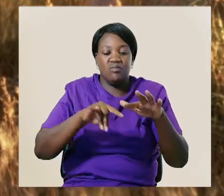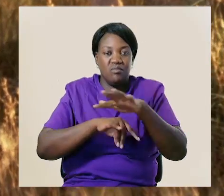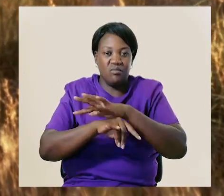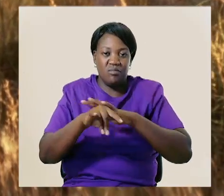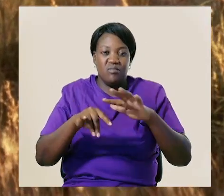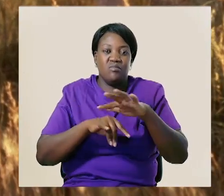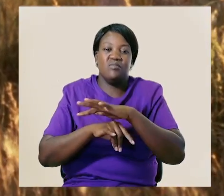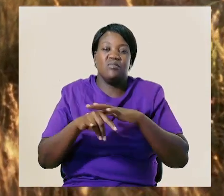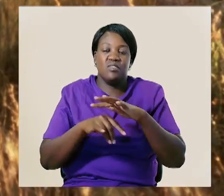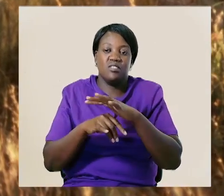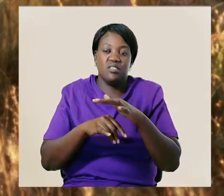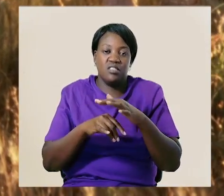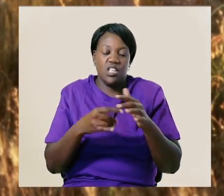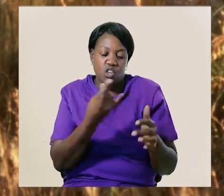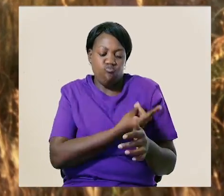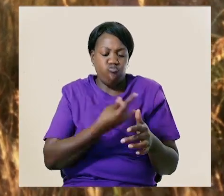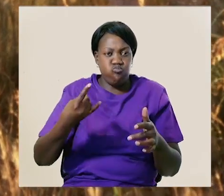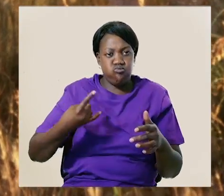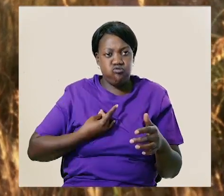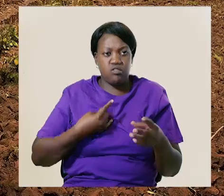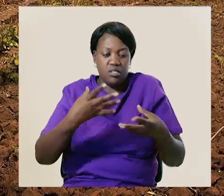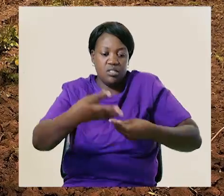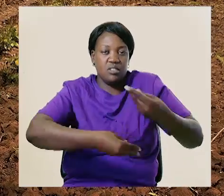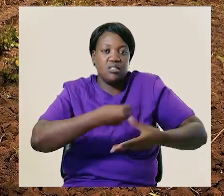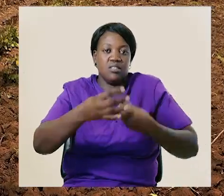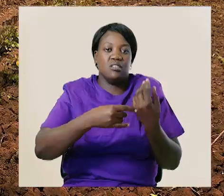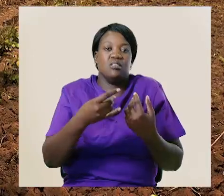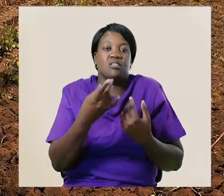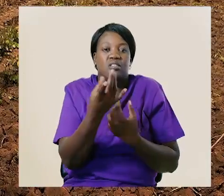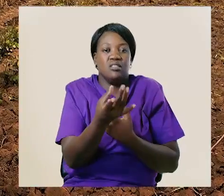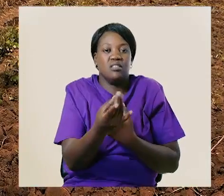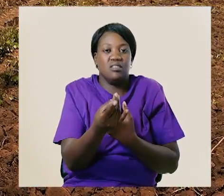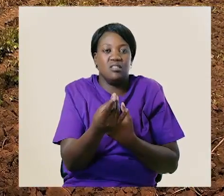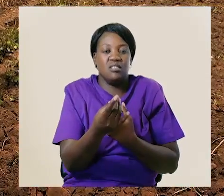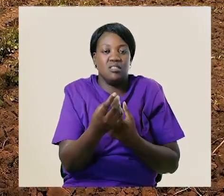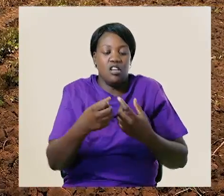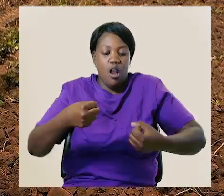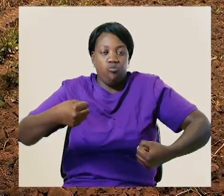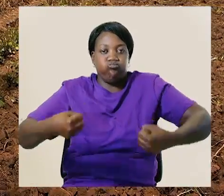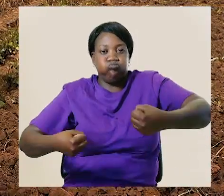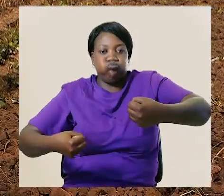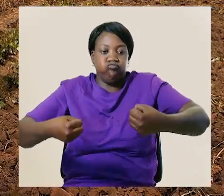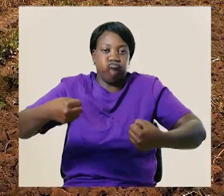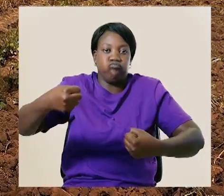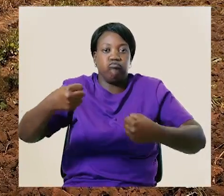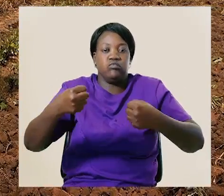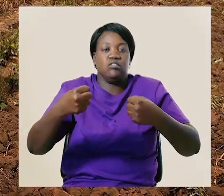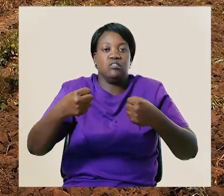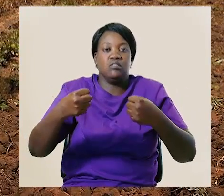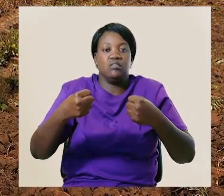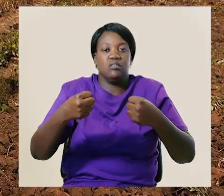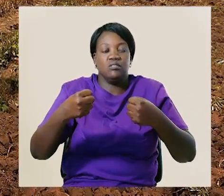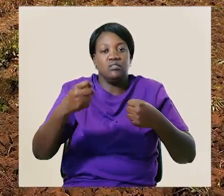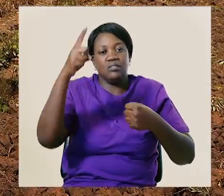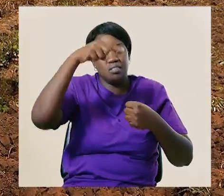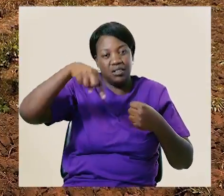up and sell for meat. They also buy technological goods such as tractors and wind pumps.